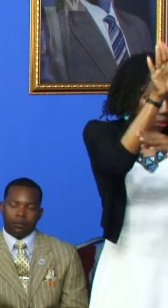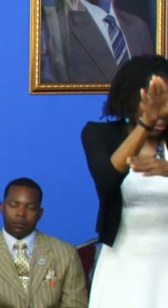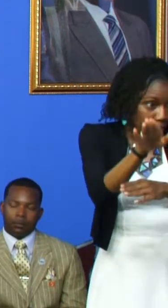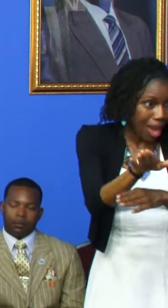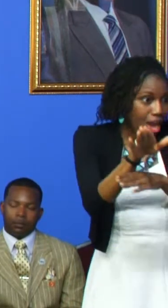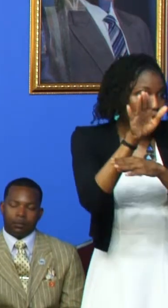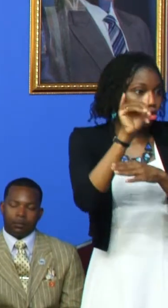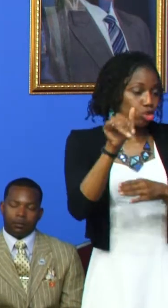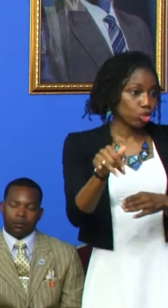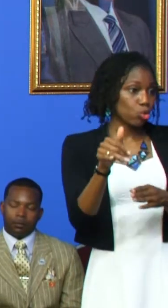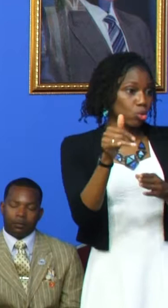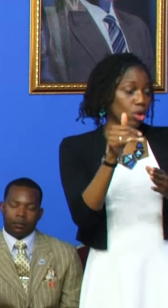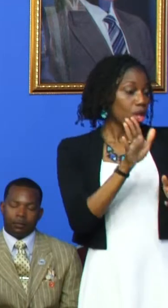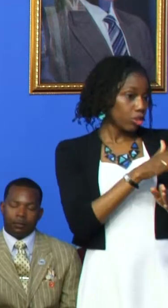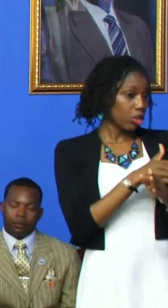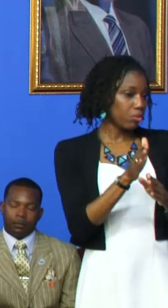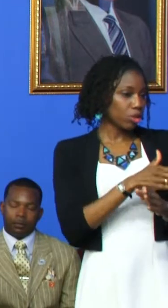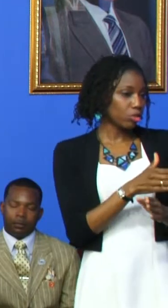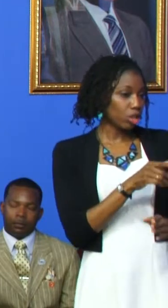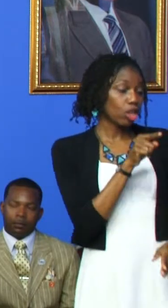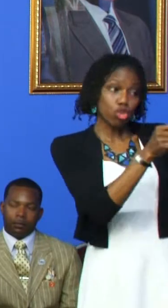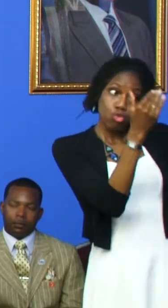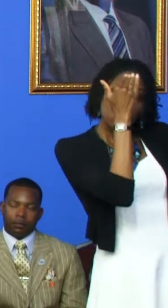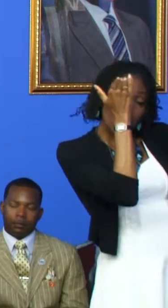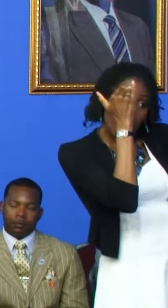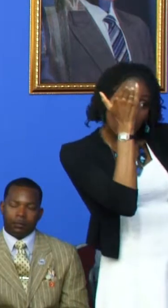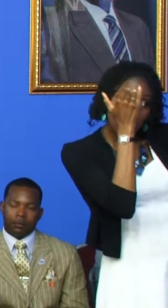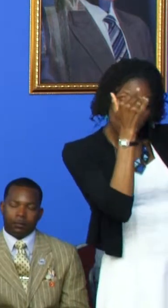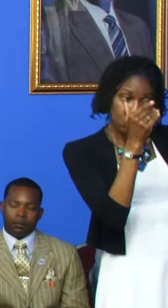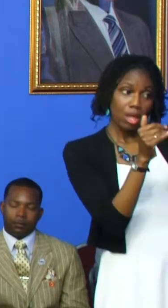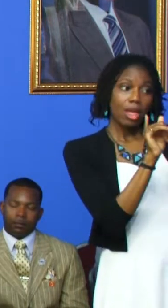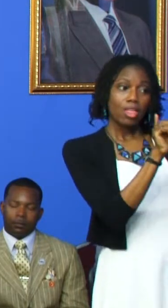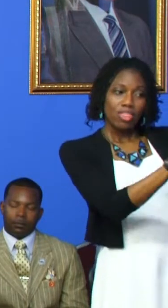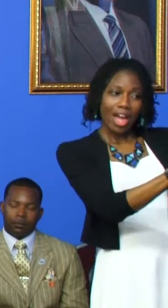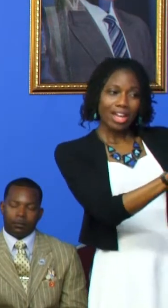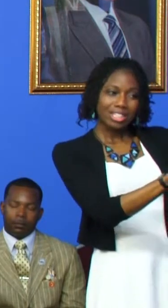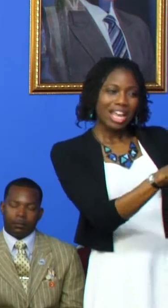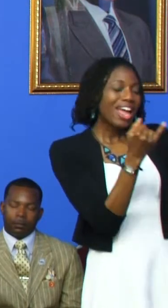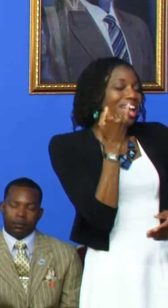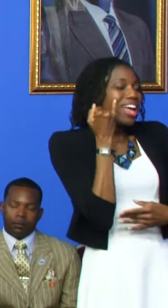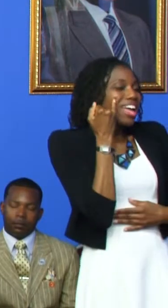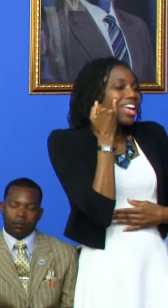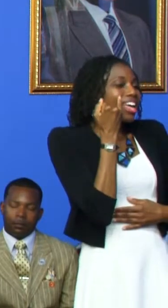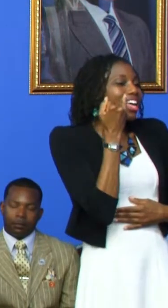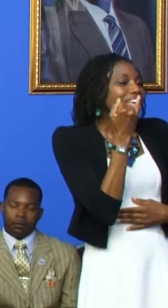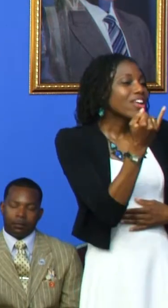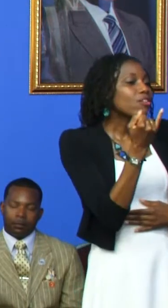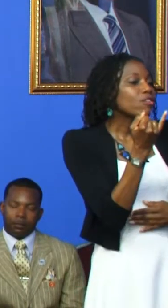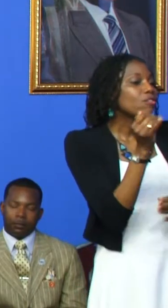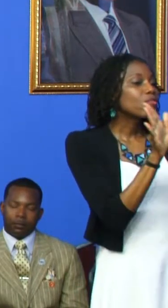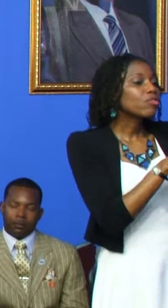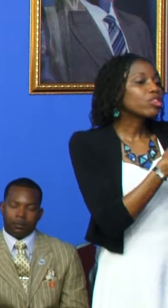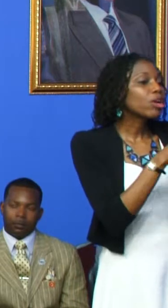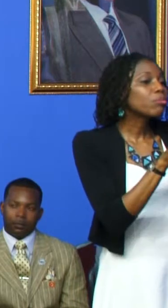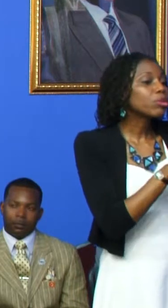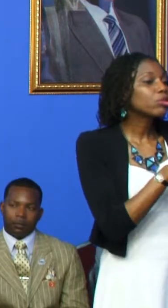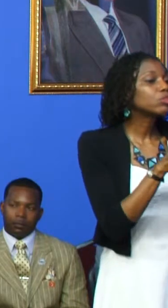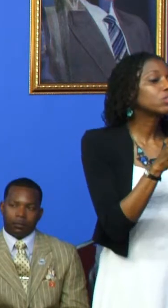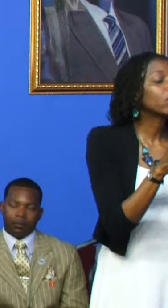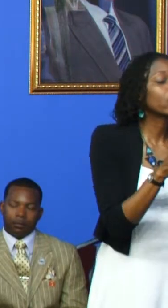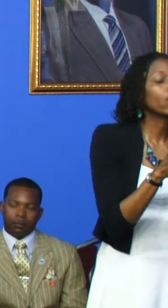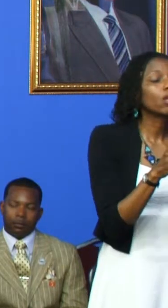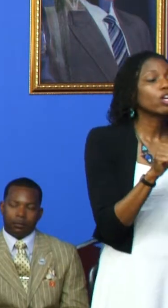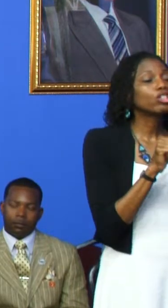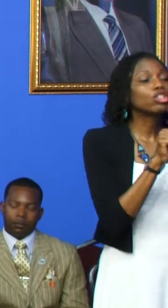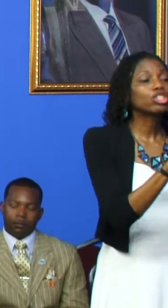music. And you do know that if the music plays, those that don't